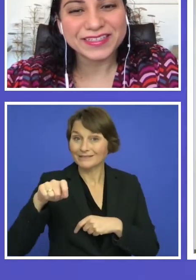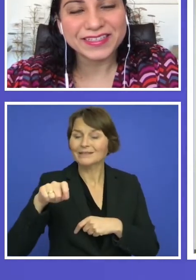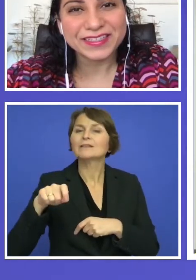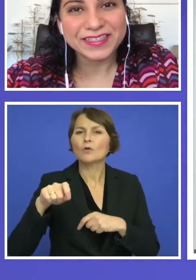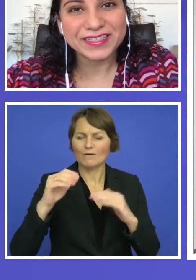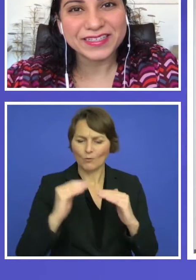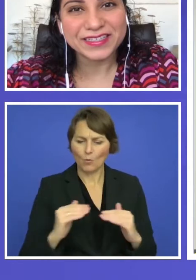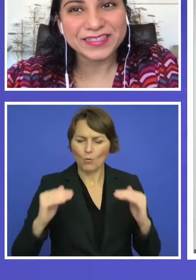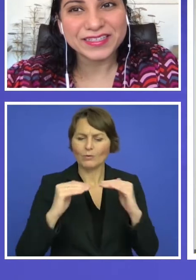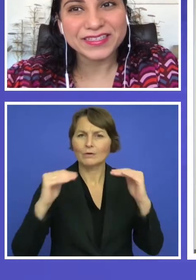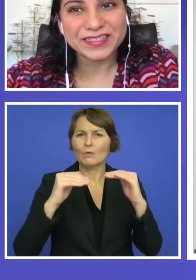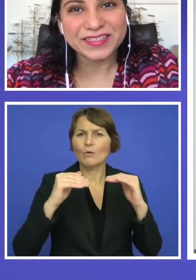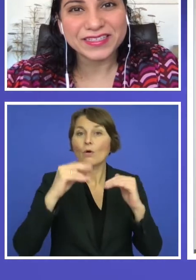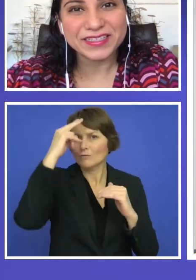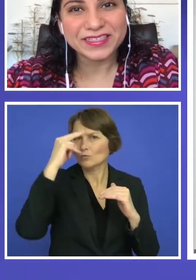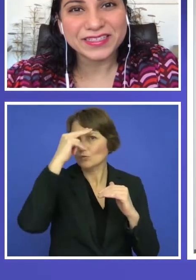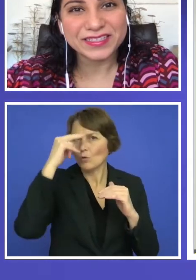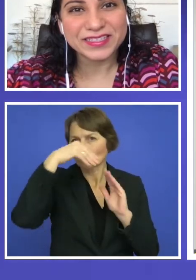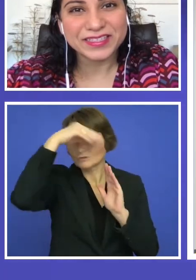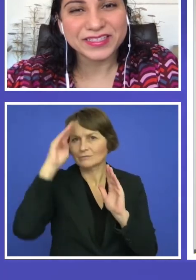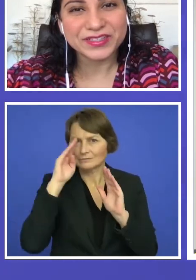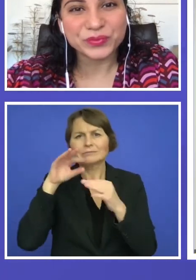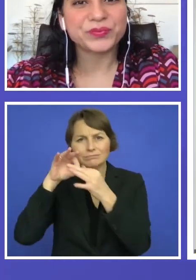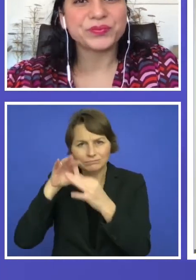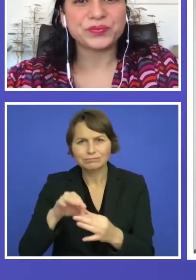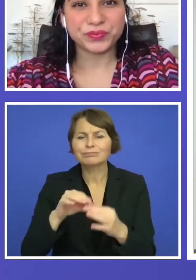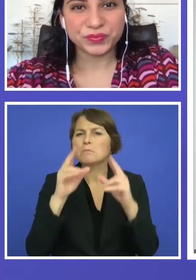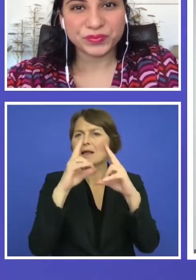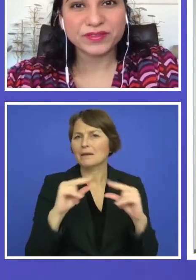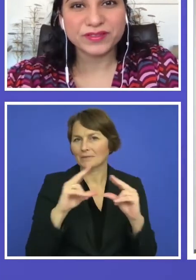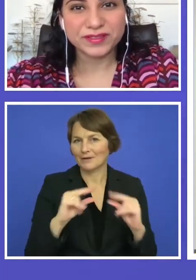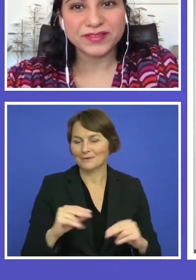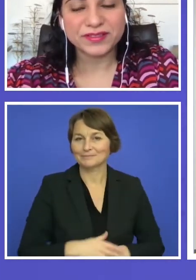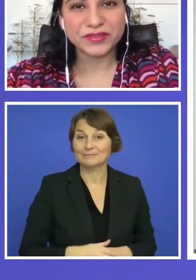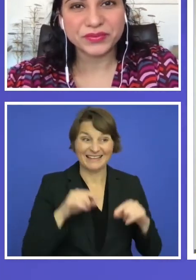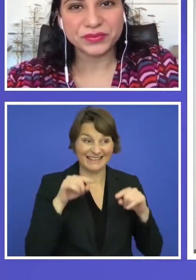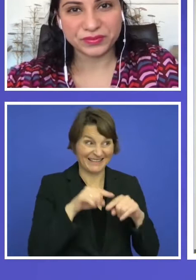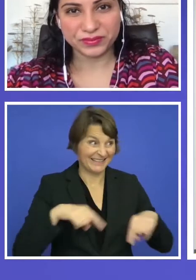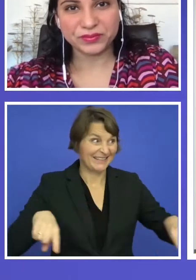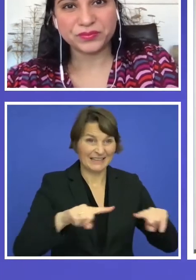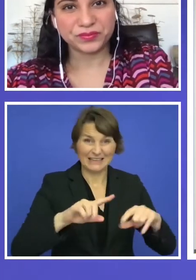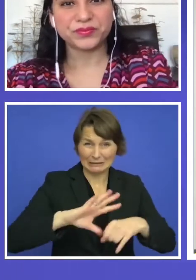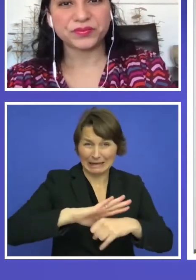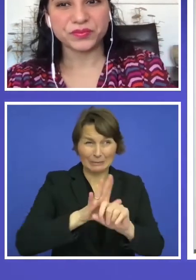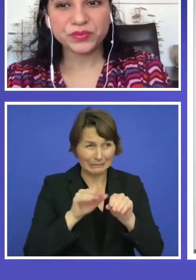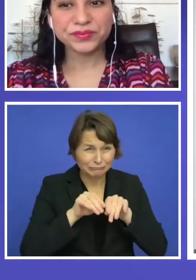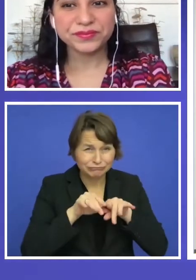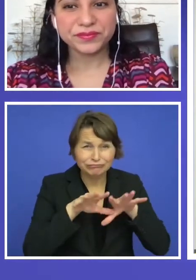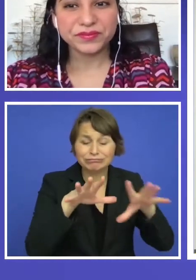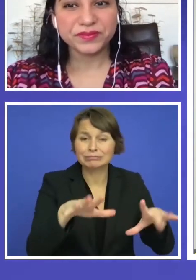I think under this pandemic and under all what happened in Lebanon, I don't think